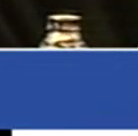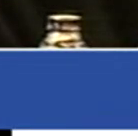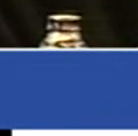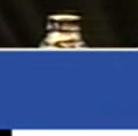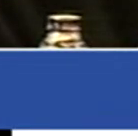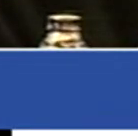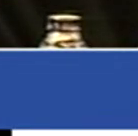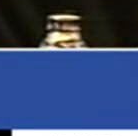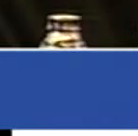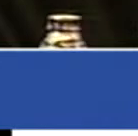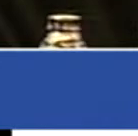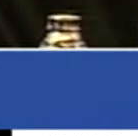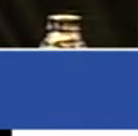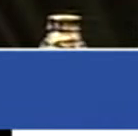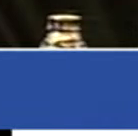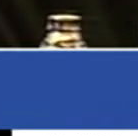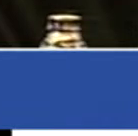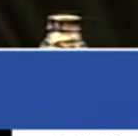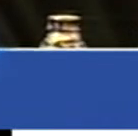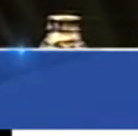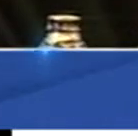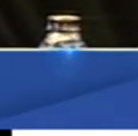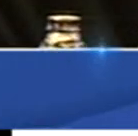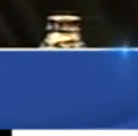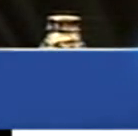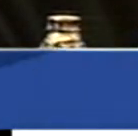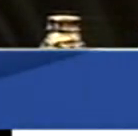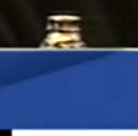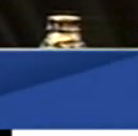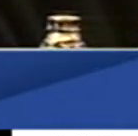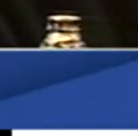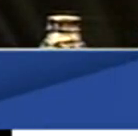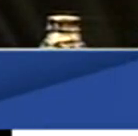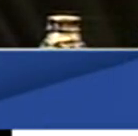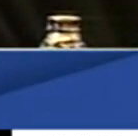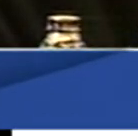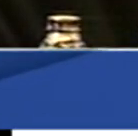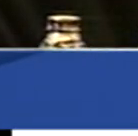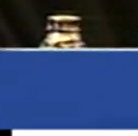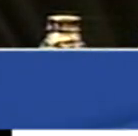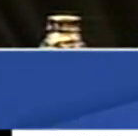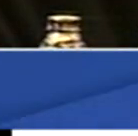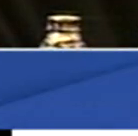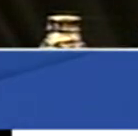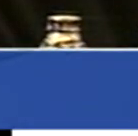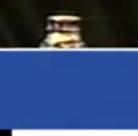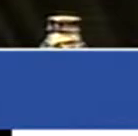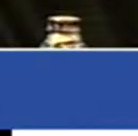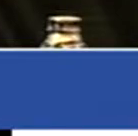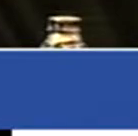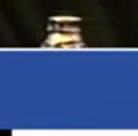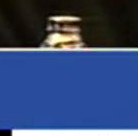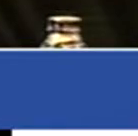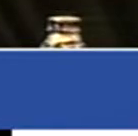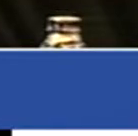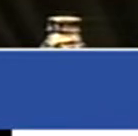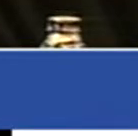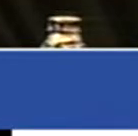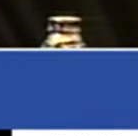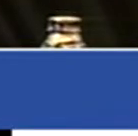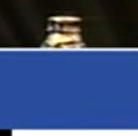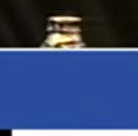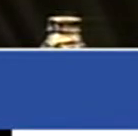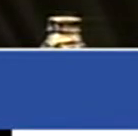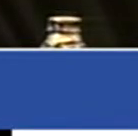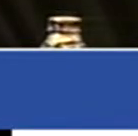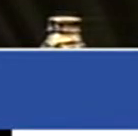reach where we are with the recordation, and it's a good thing, because for us, recordation